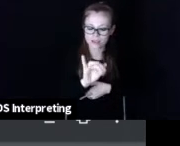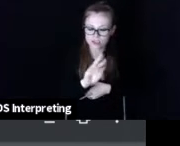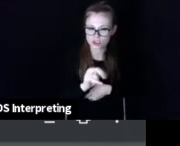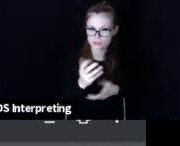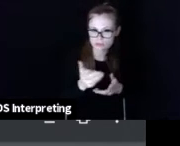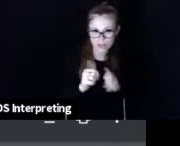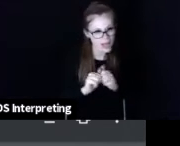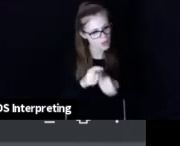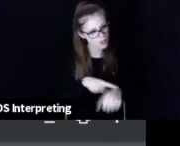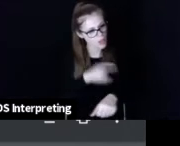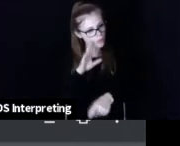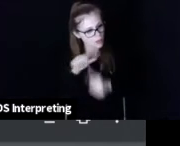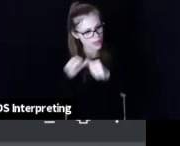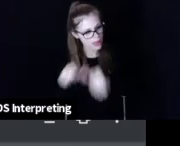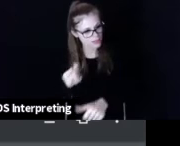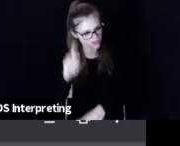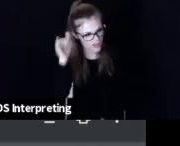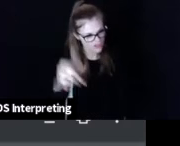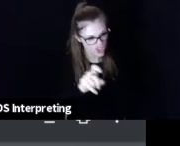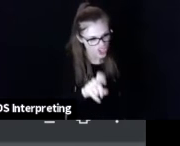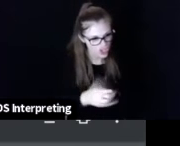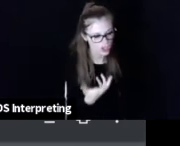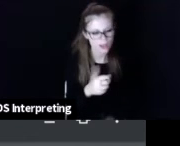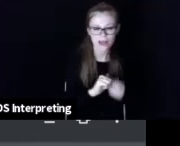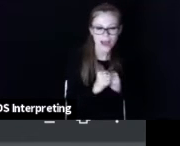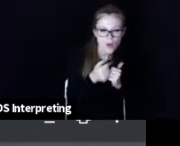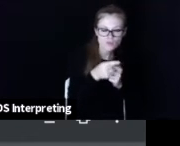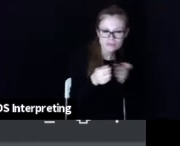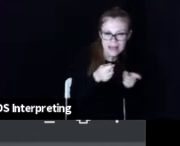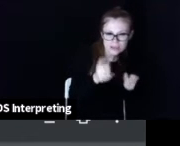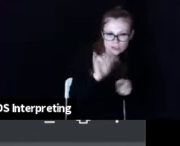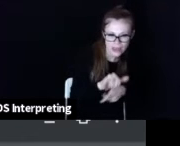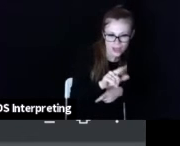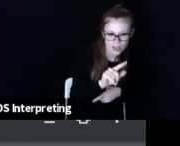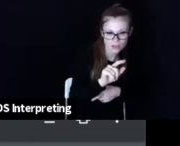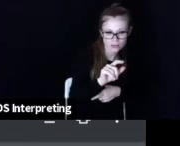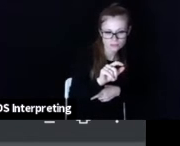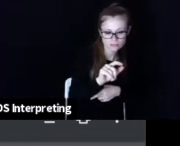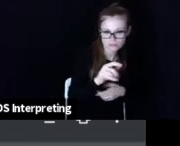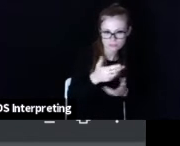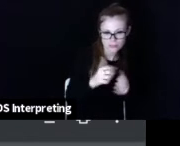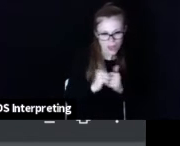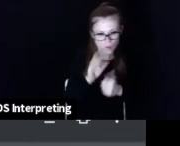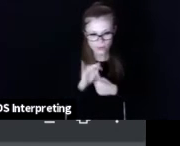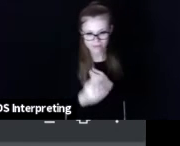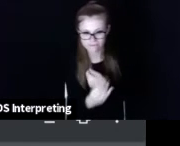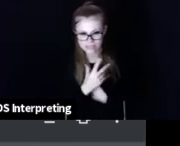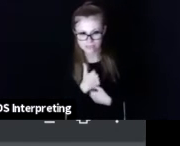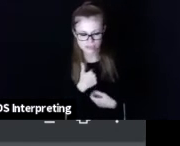Is it permanent? How is this condition treated or managed? And how will it affect me?